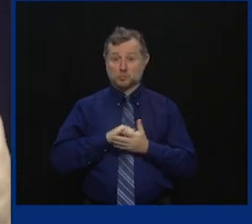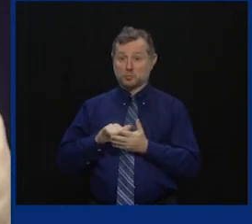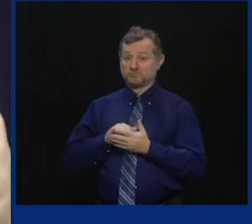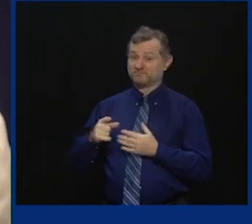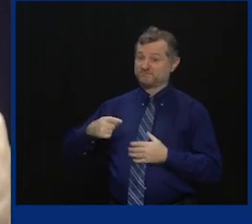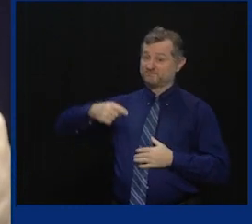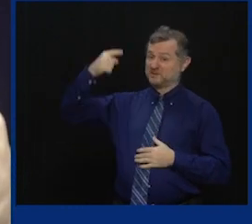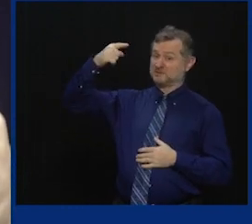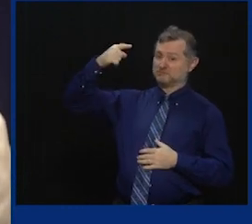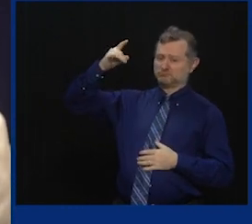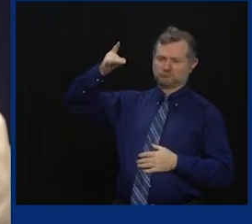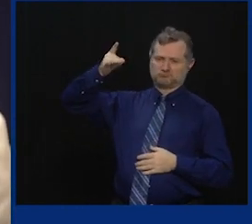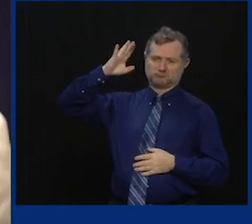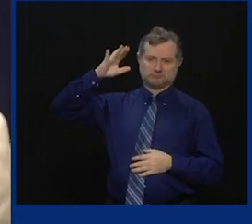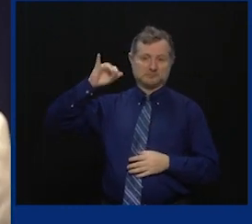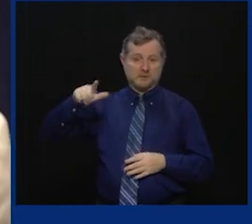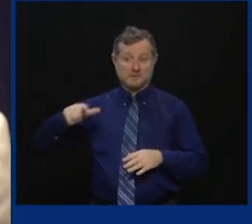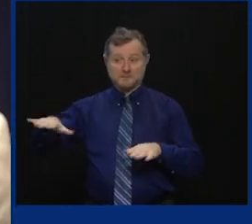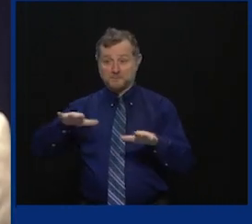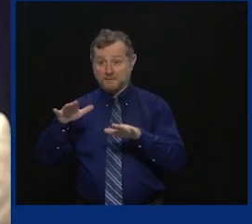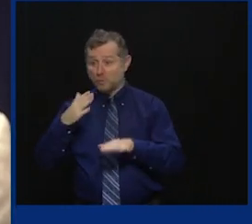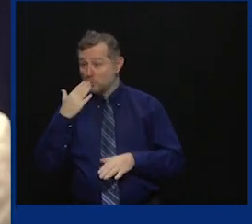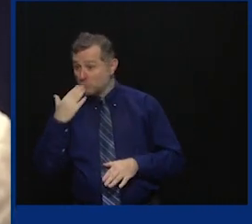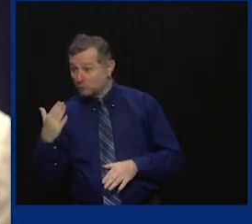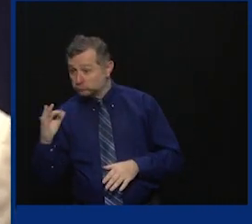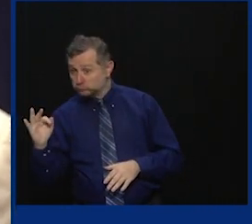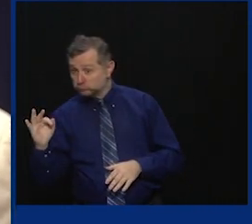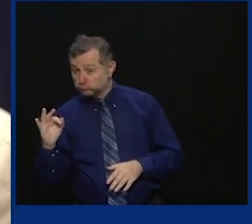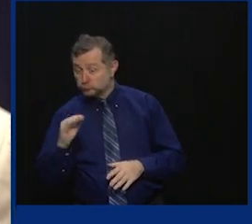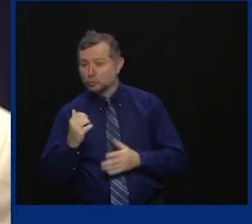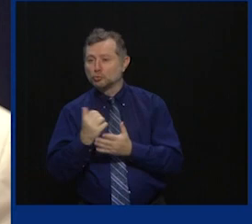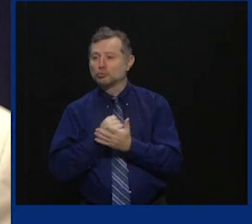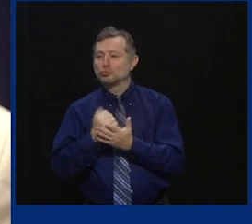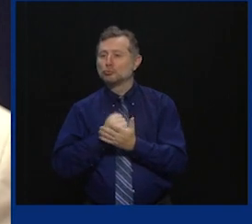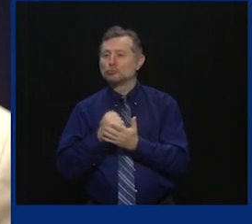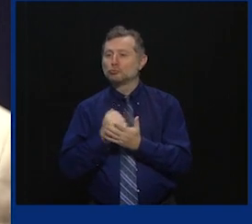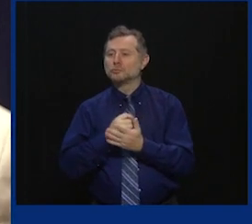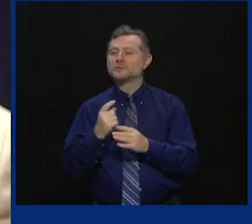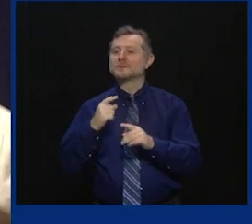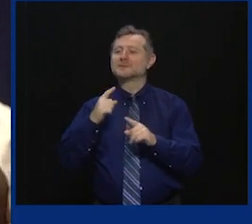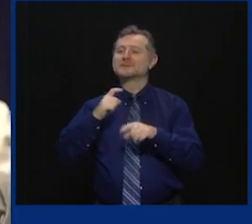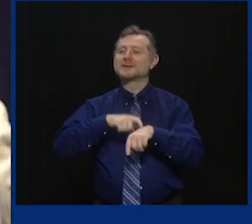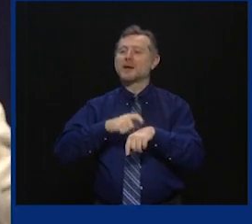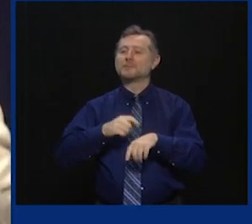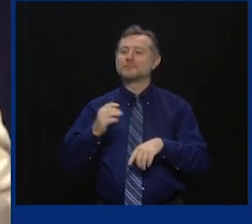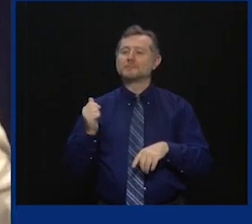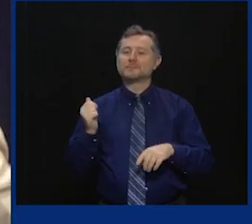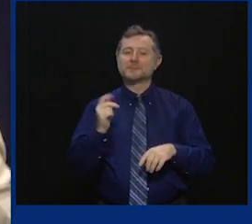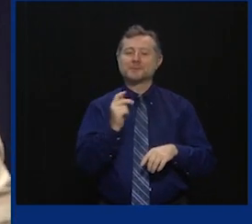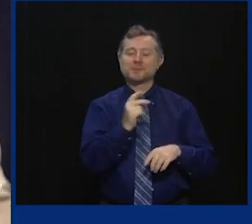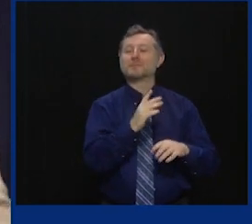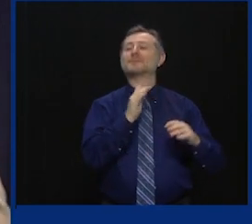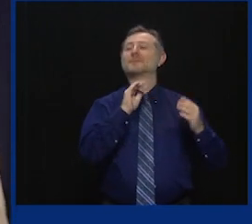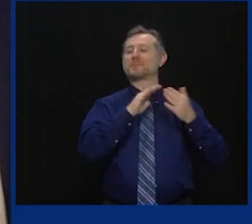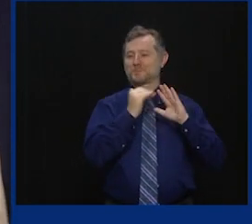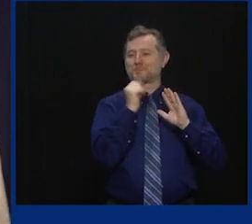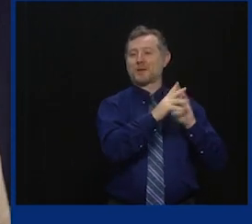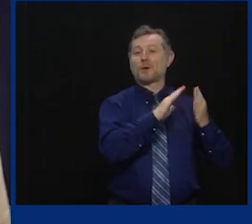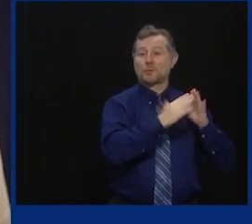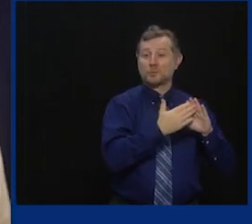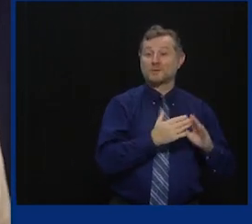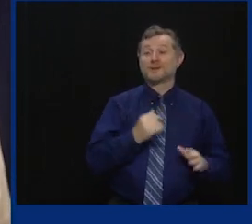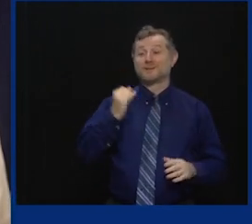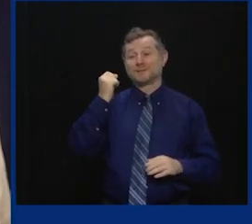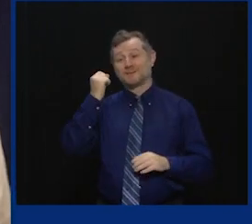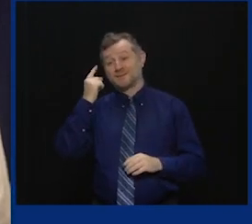through good behavior, earn back time in their communities. Key to this is the idea that the best